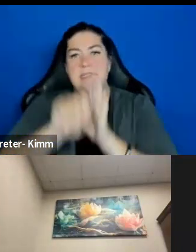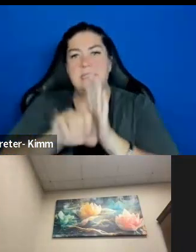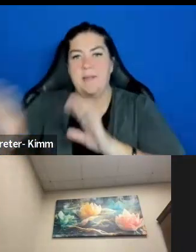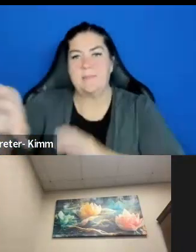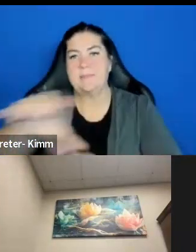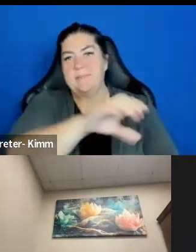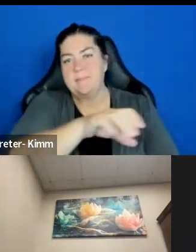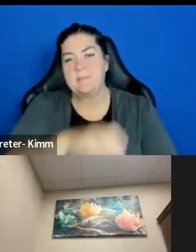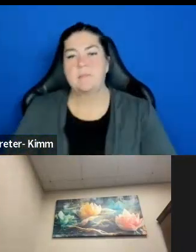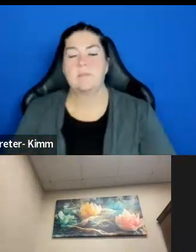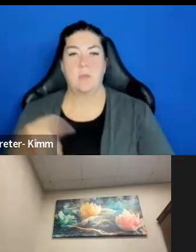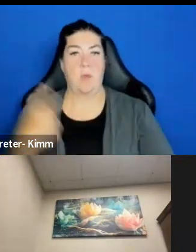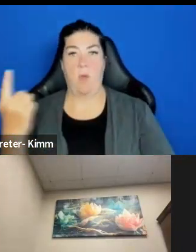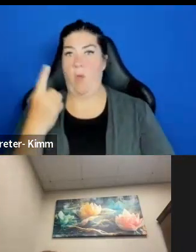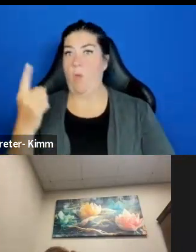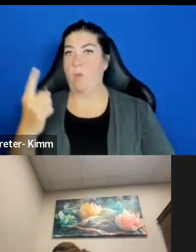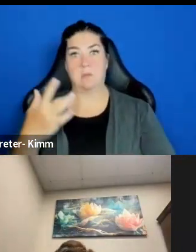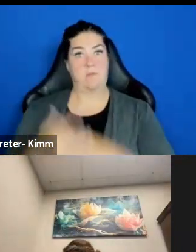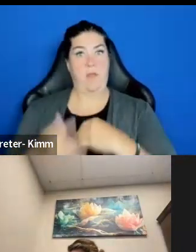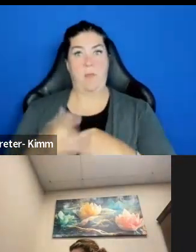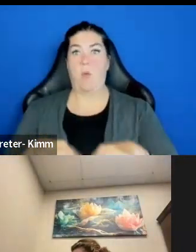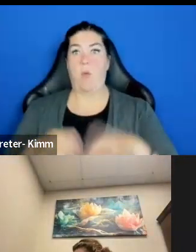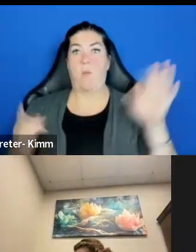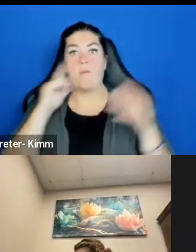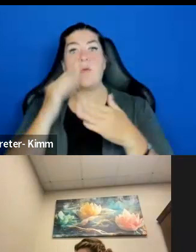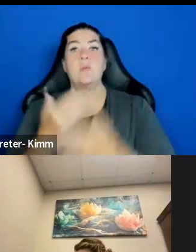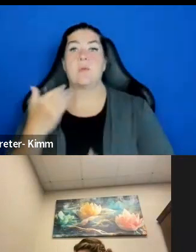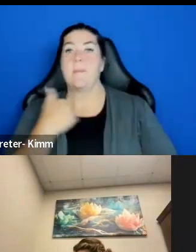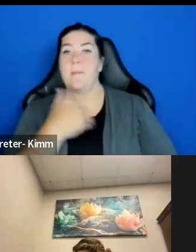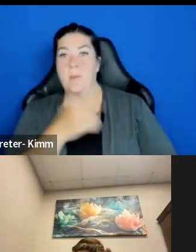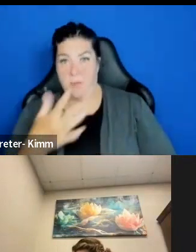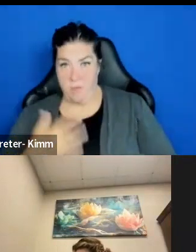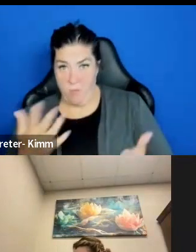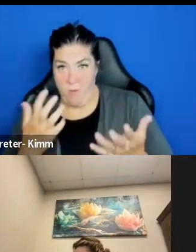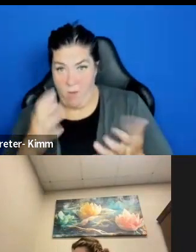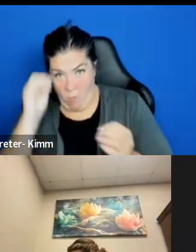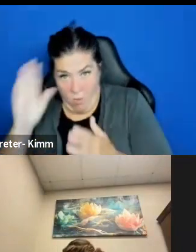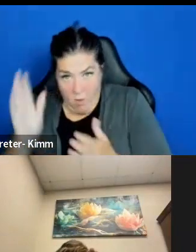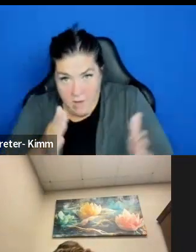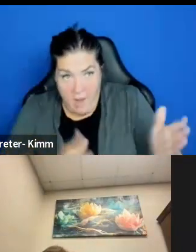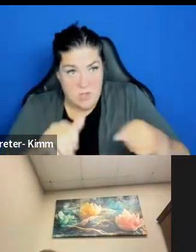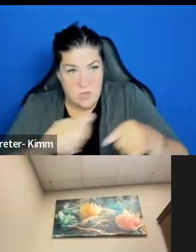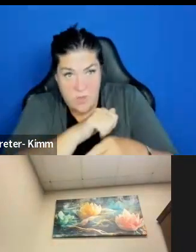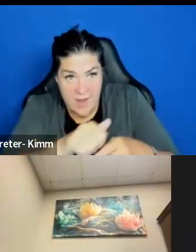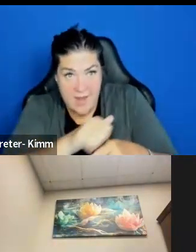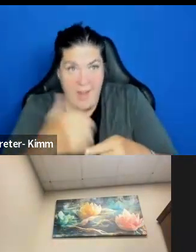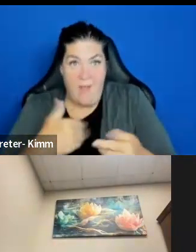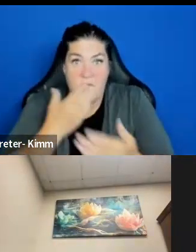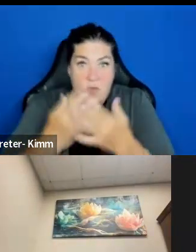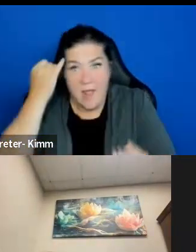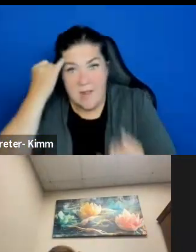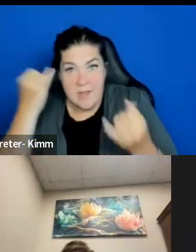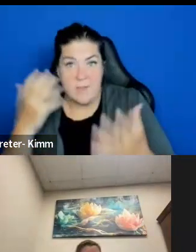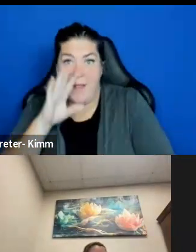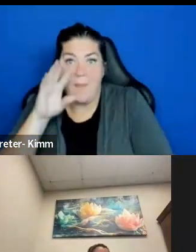We're always open to new members. So if you feel like you like organizing training and planning training and you have some good ideas and want to